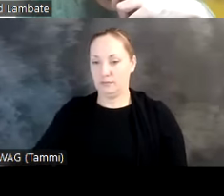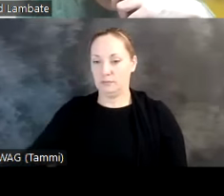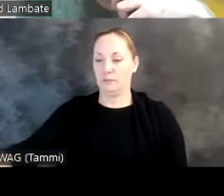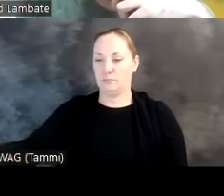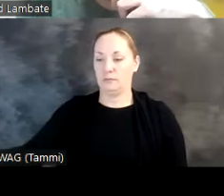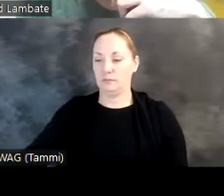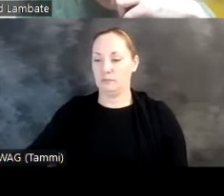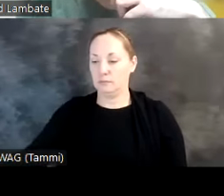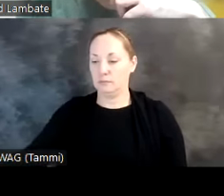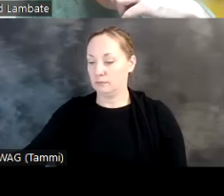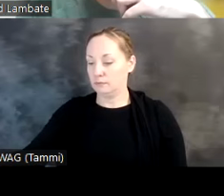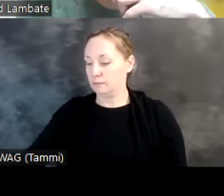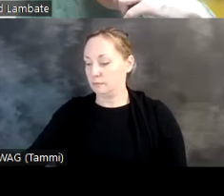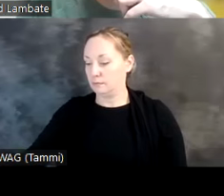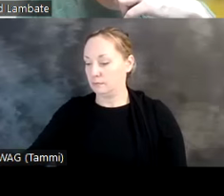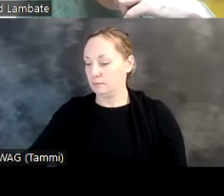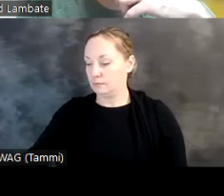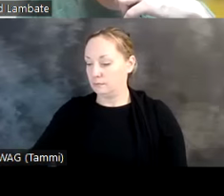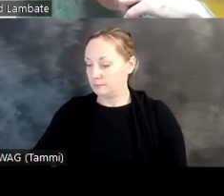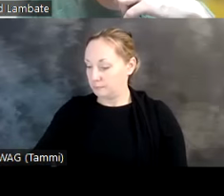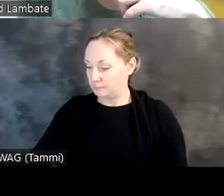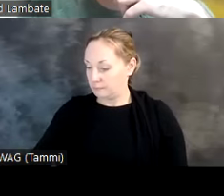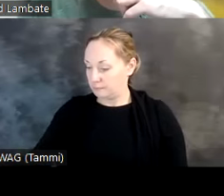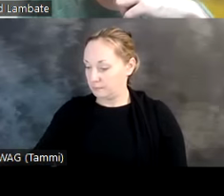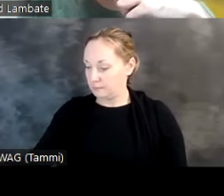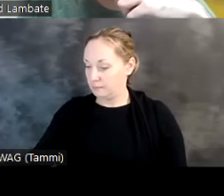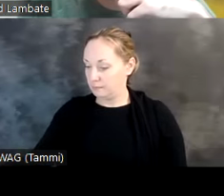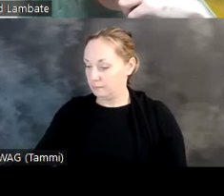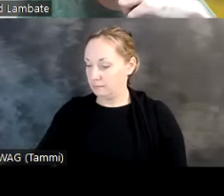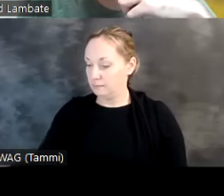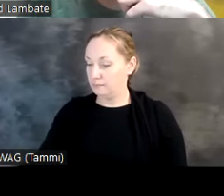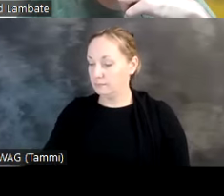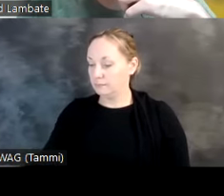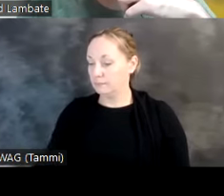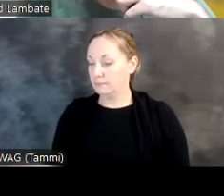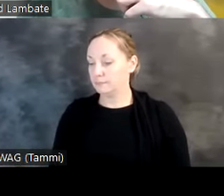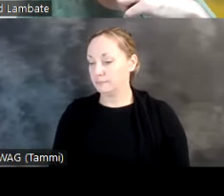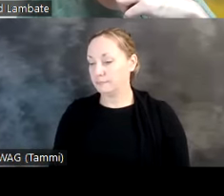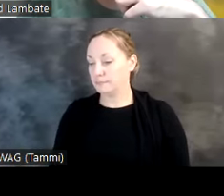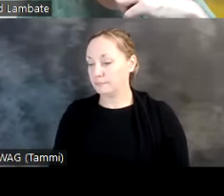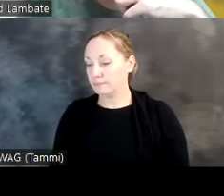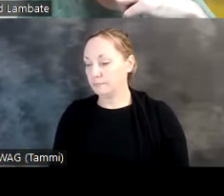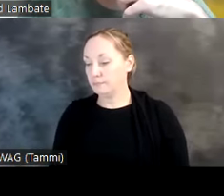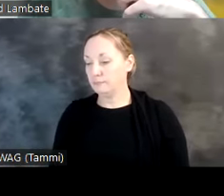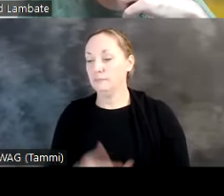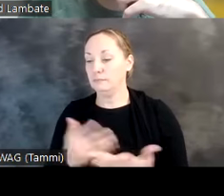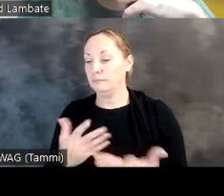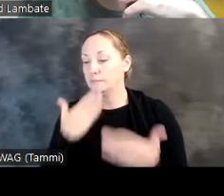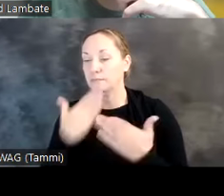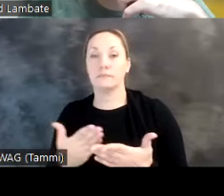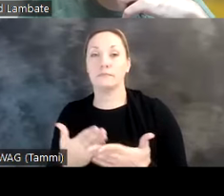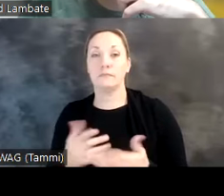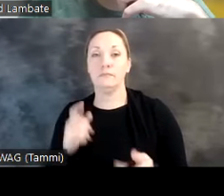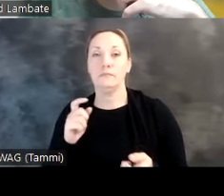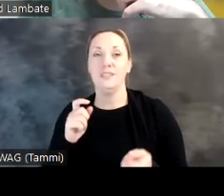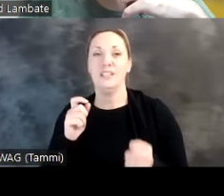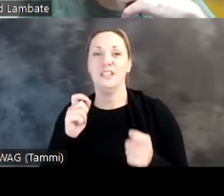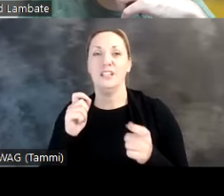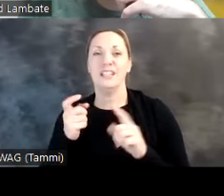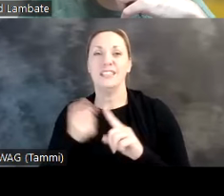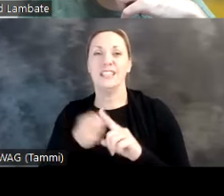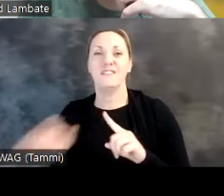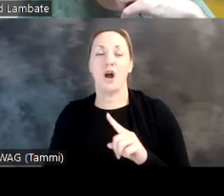Thank you. Move on to the next question. Does the default focus indicator change depending on the